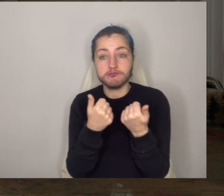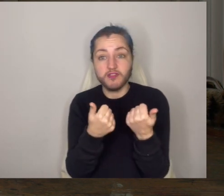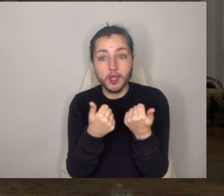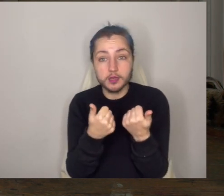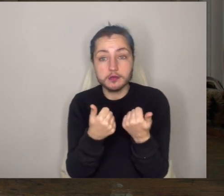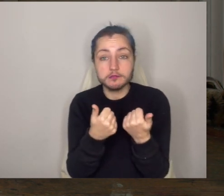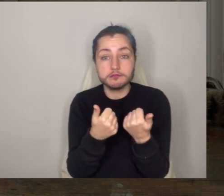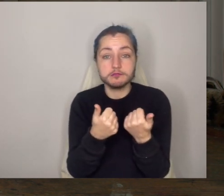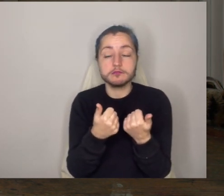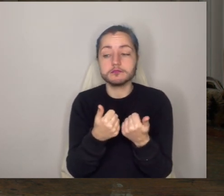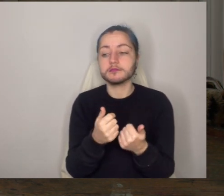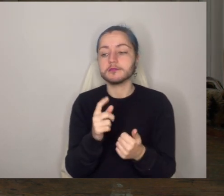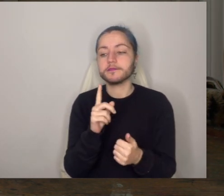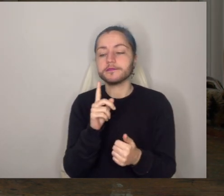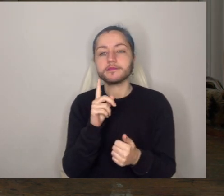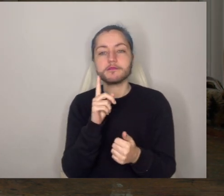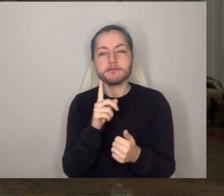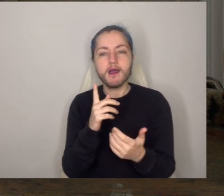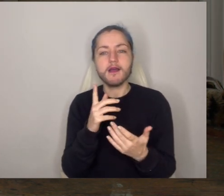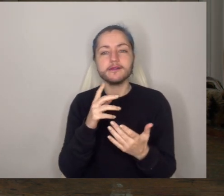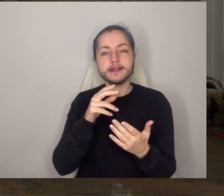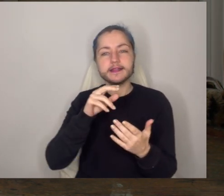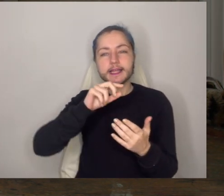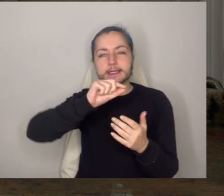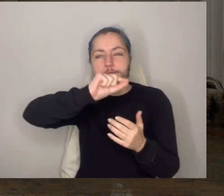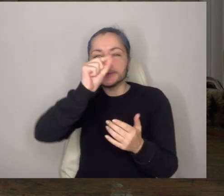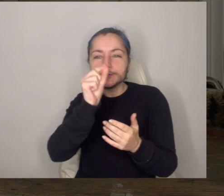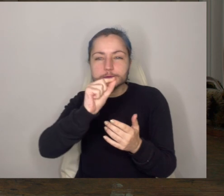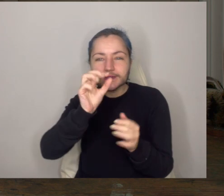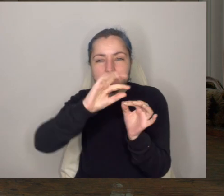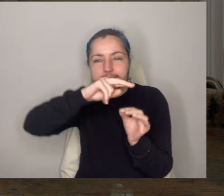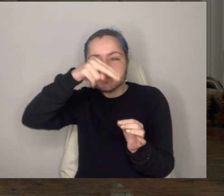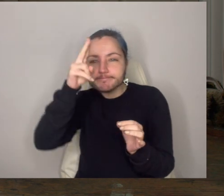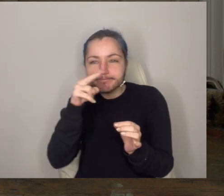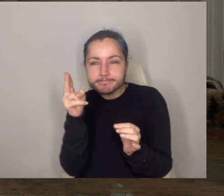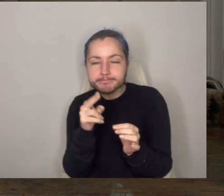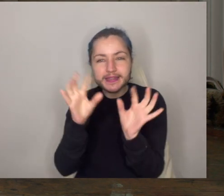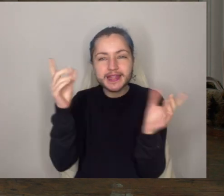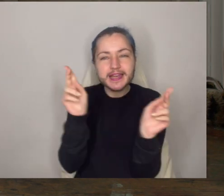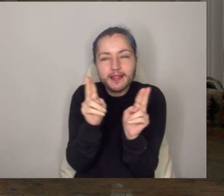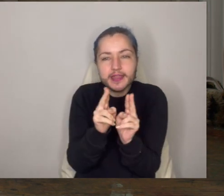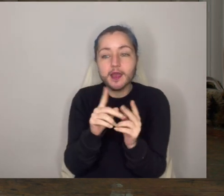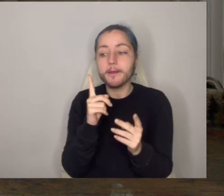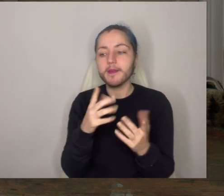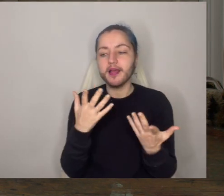And what I found works really well is if you use a really thick